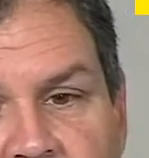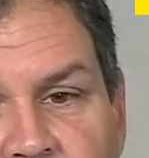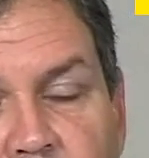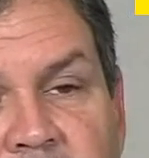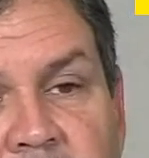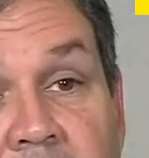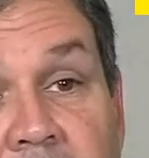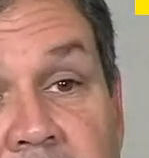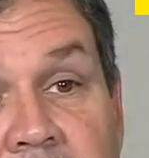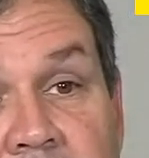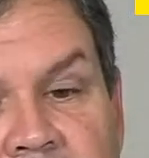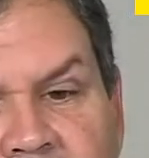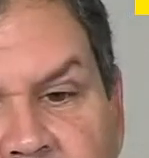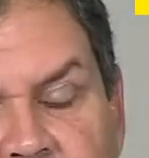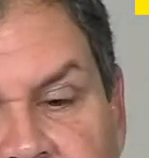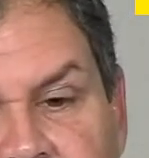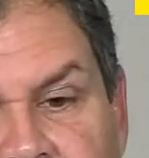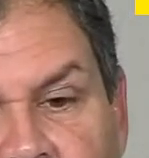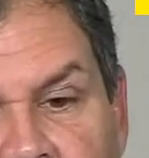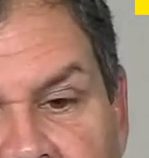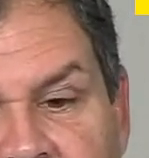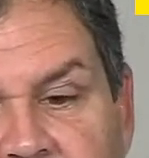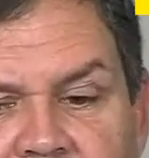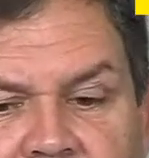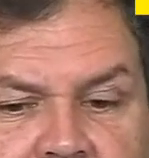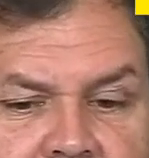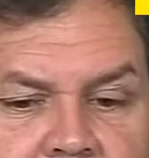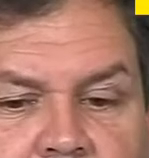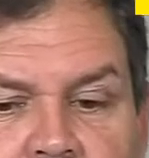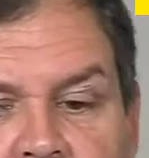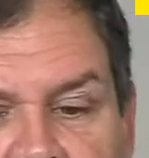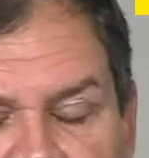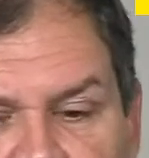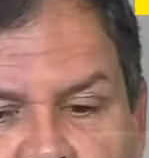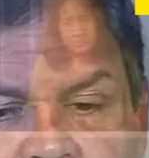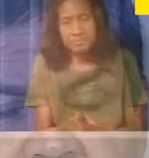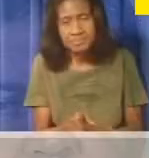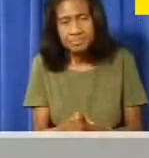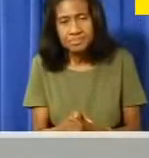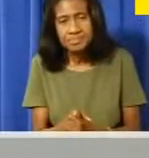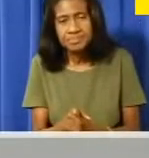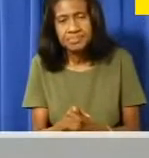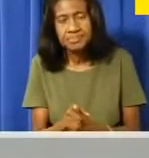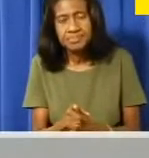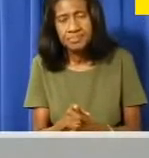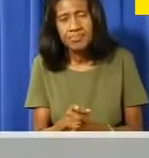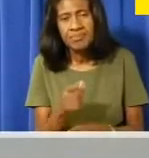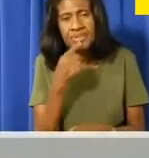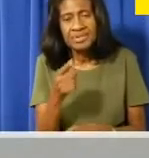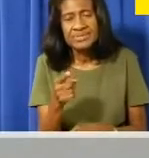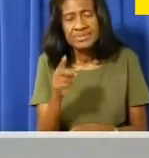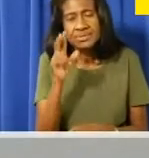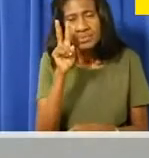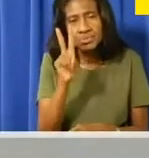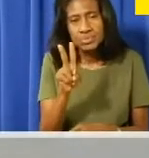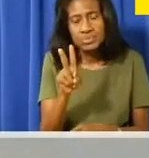I think in our reopening plan, we basically said that two separate clusters